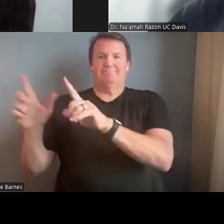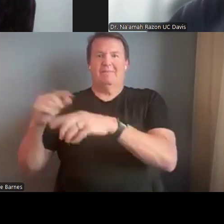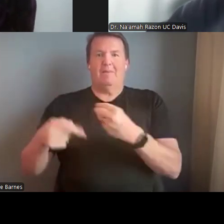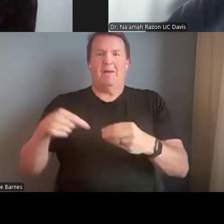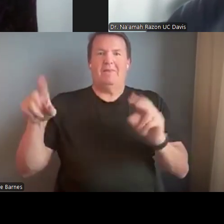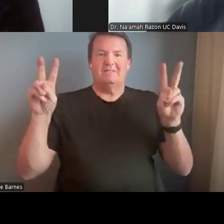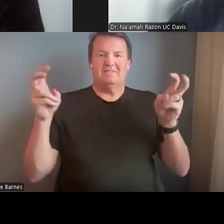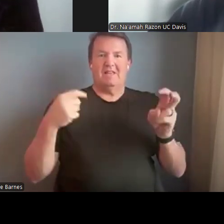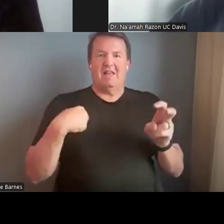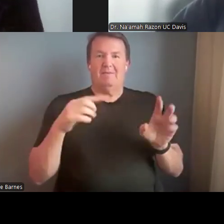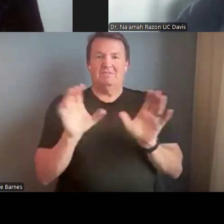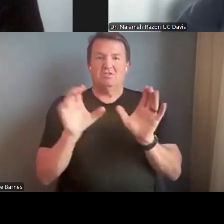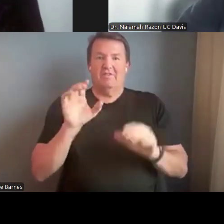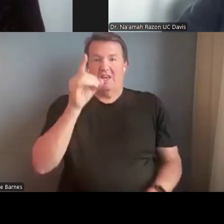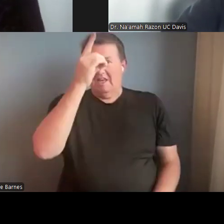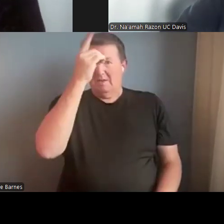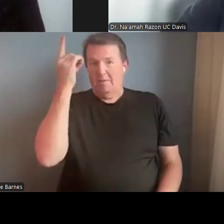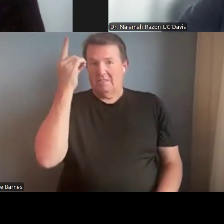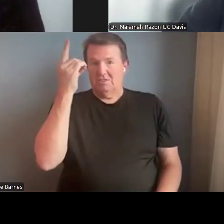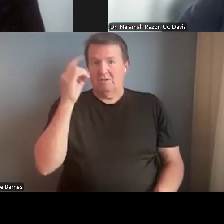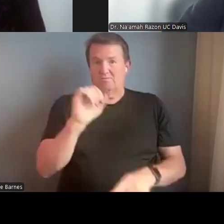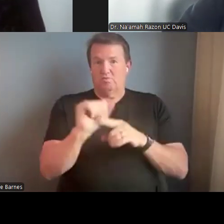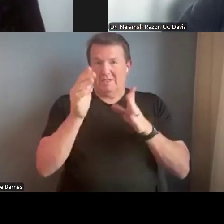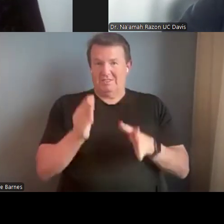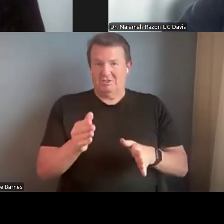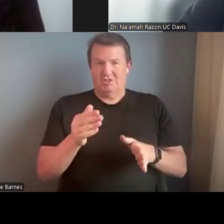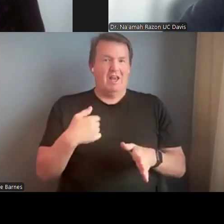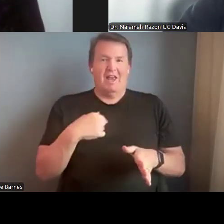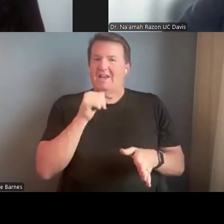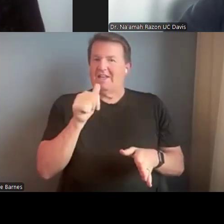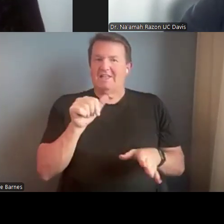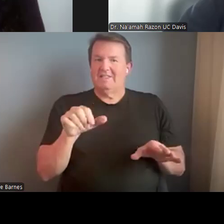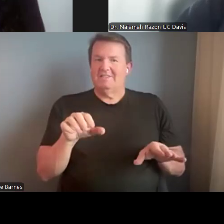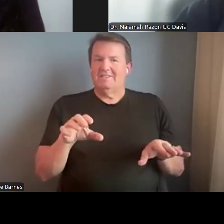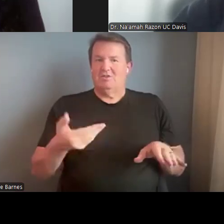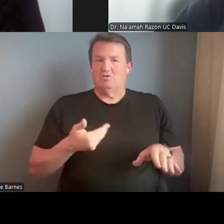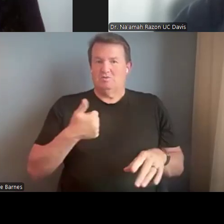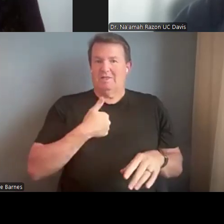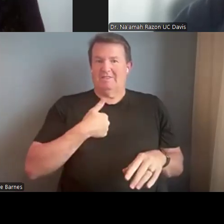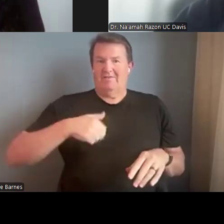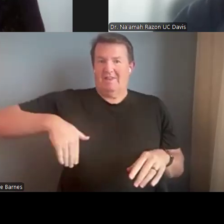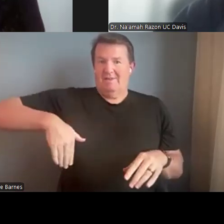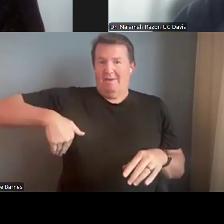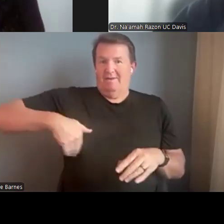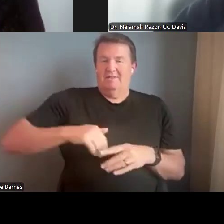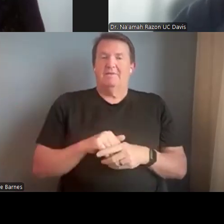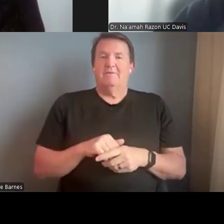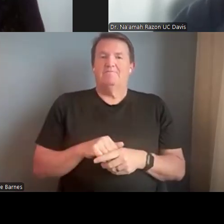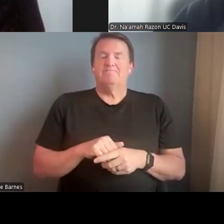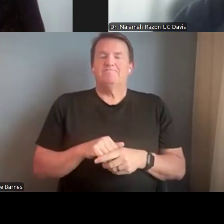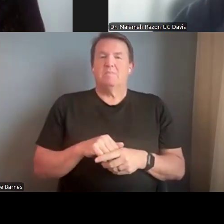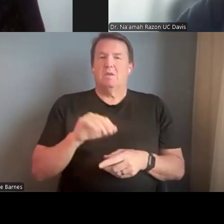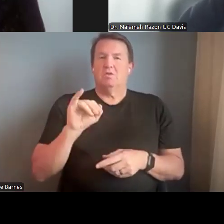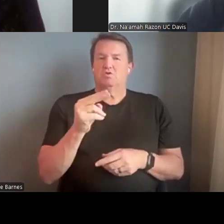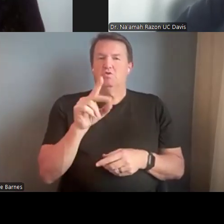I'm a certified dementia practitioner. I didn't get a chance to do my intro as of yet. And July to December